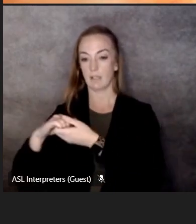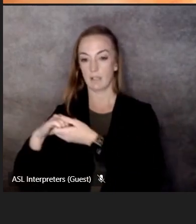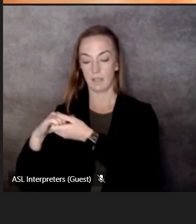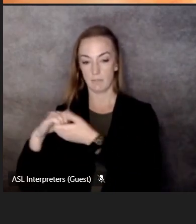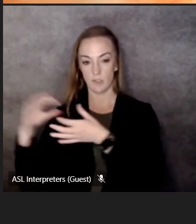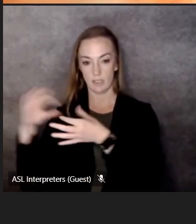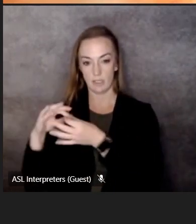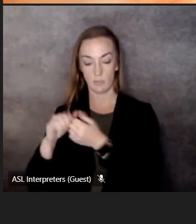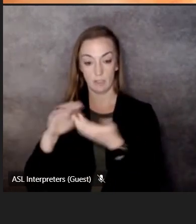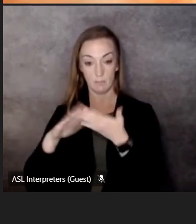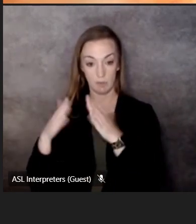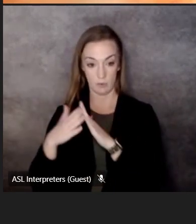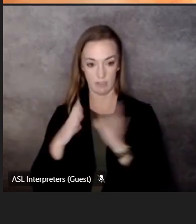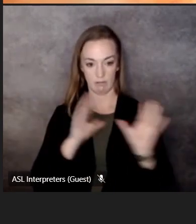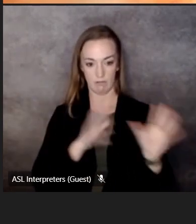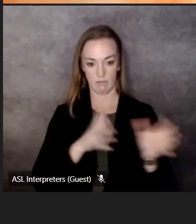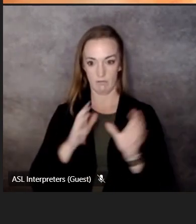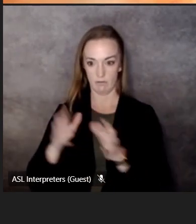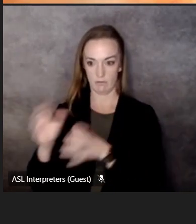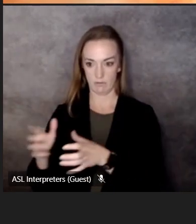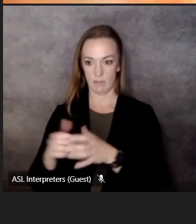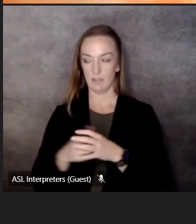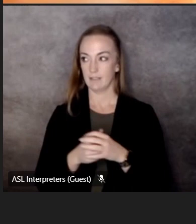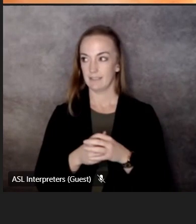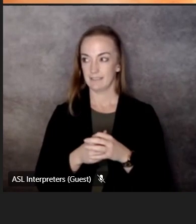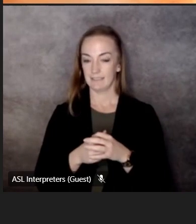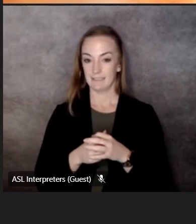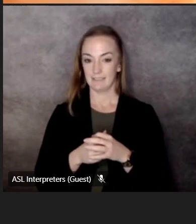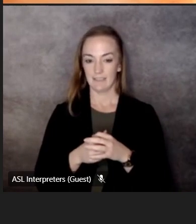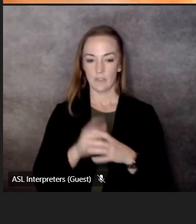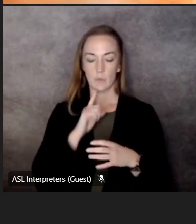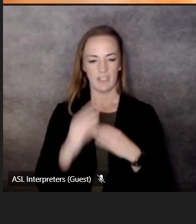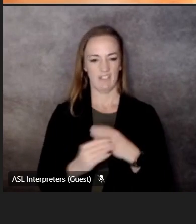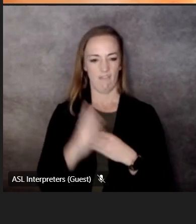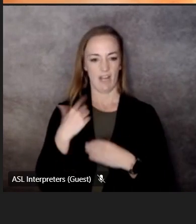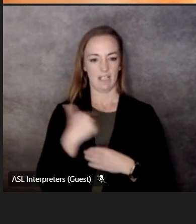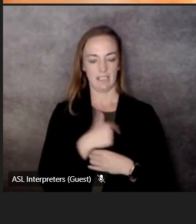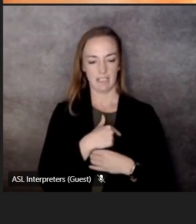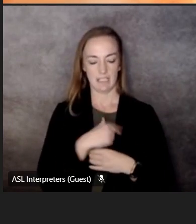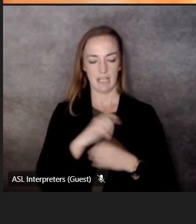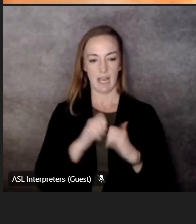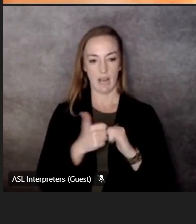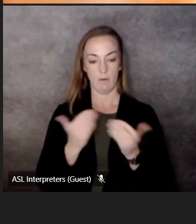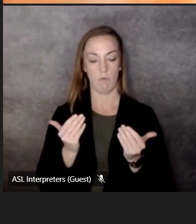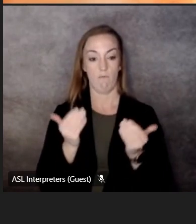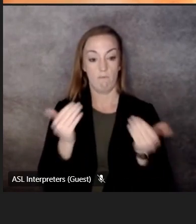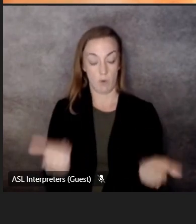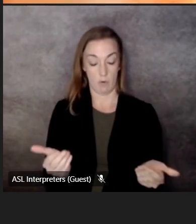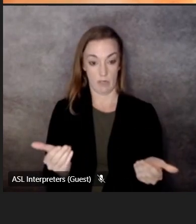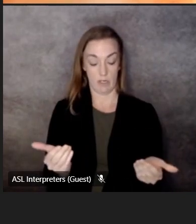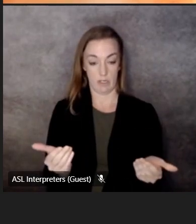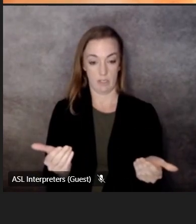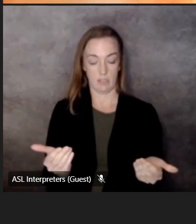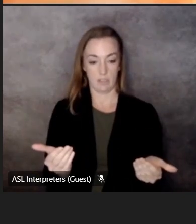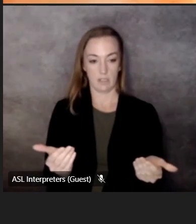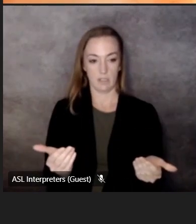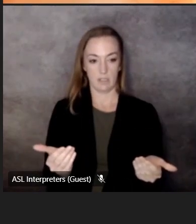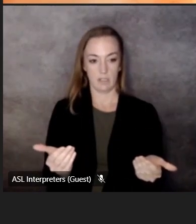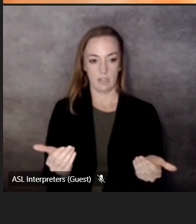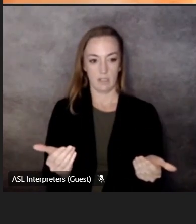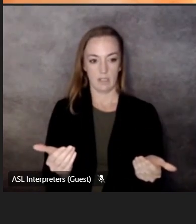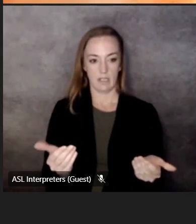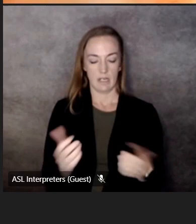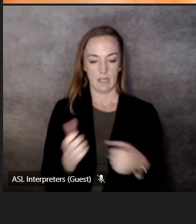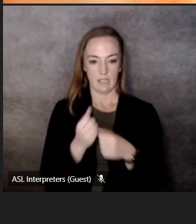communities. And they're really giving us advice and direction on how we move forward in bringing about those